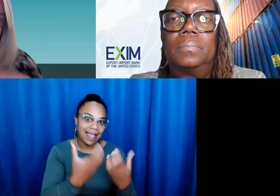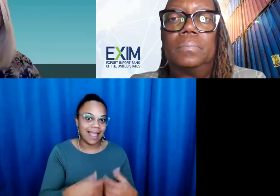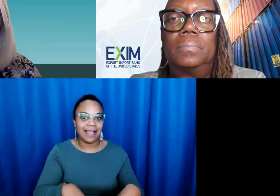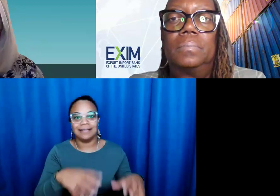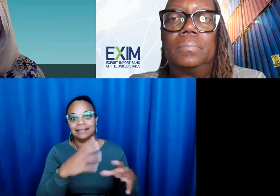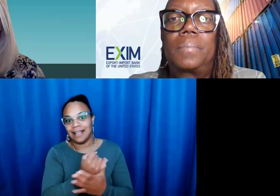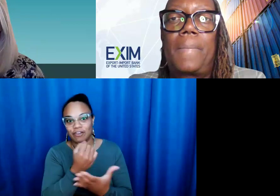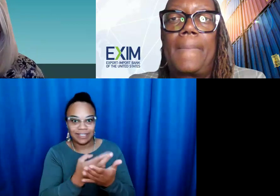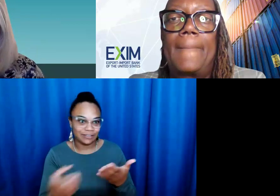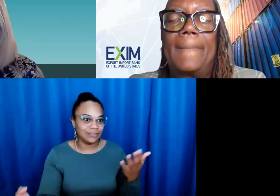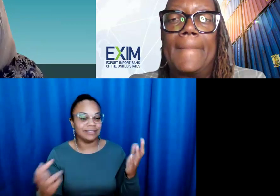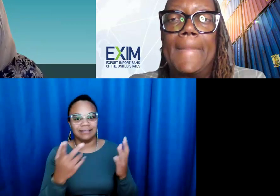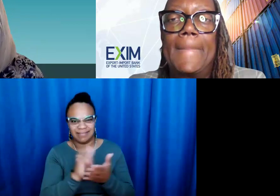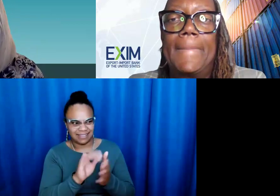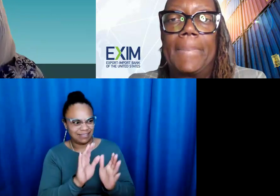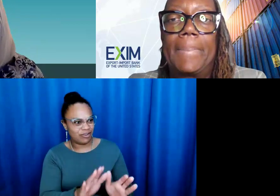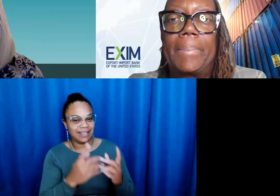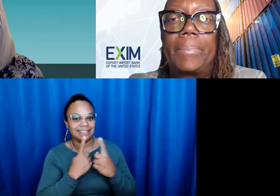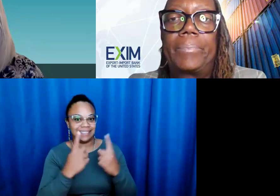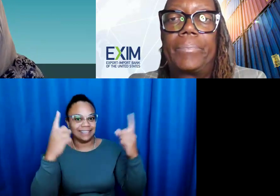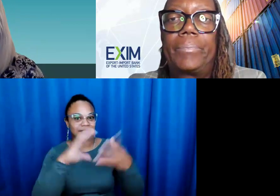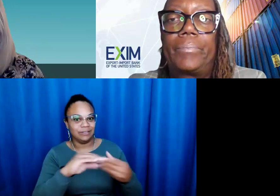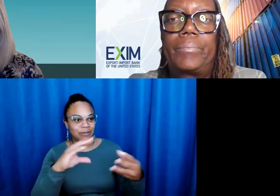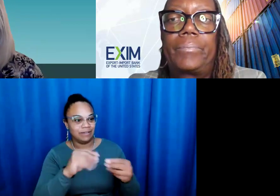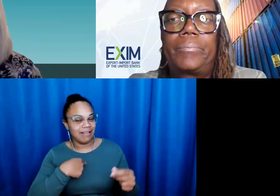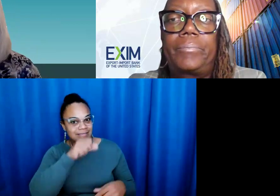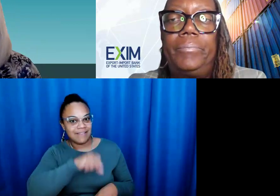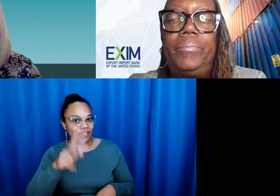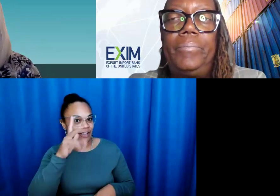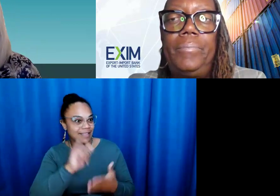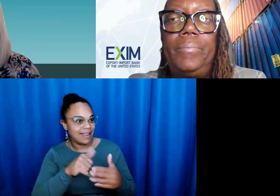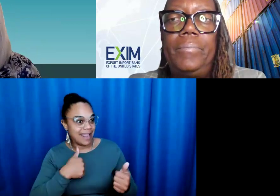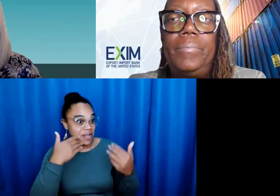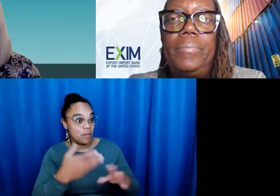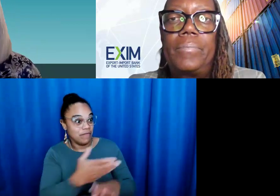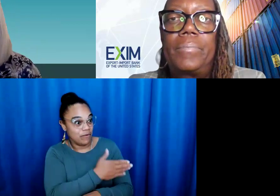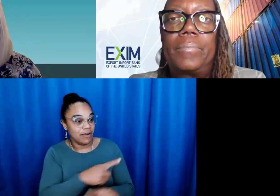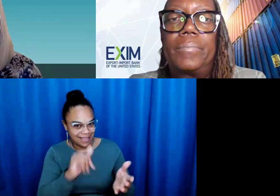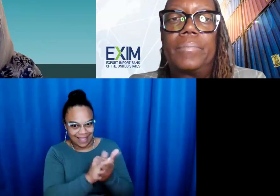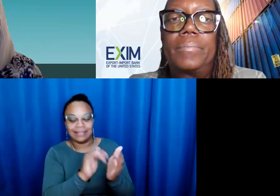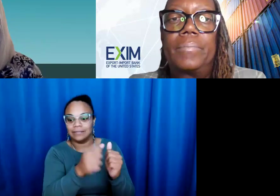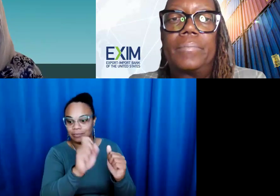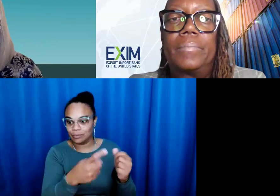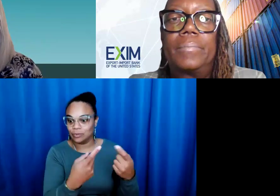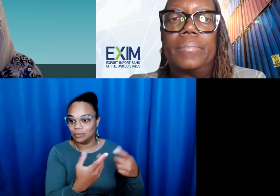that's a success story that I love hearing. I didn't know it, and that's exactly how it's supposed to work.